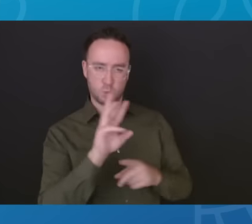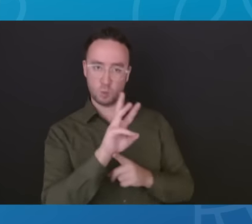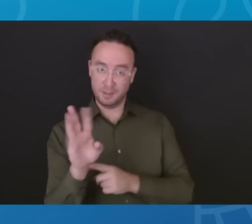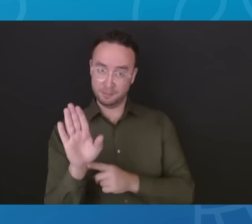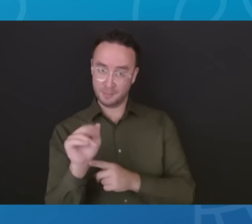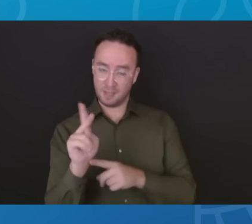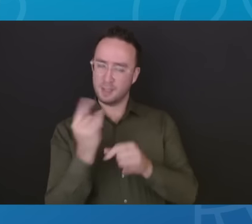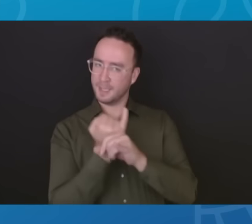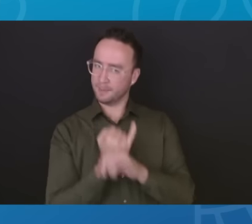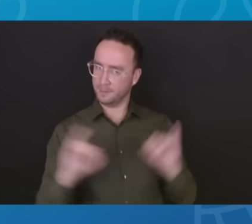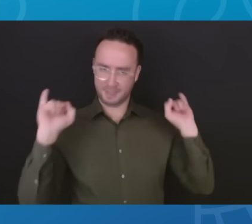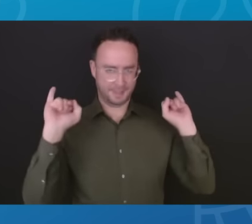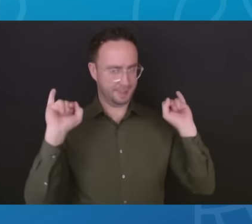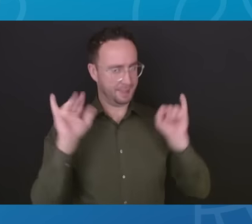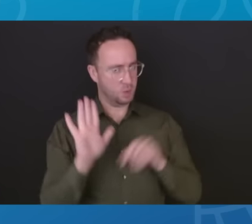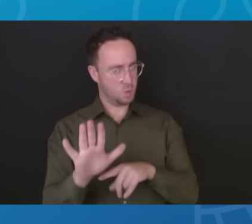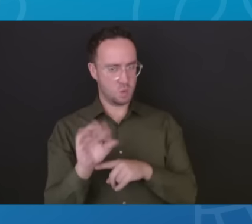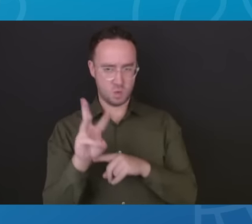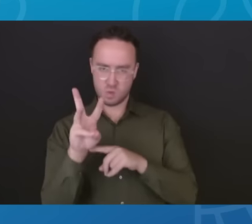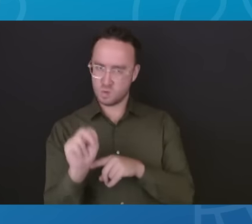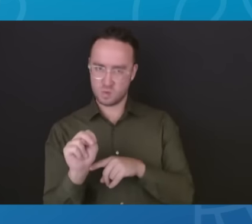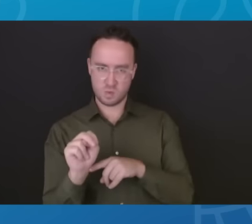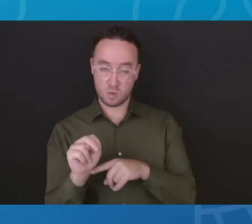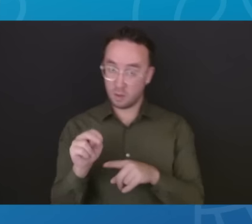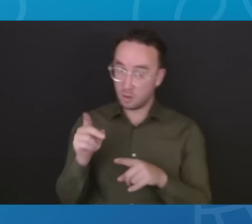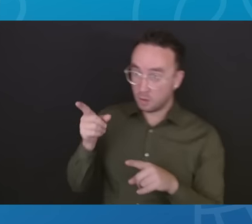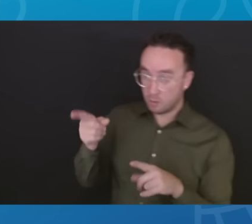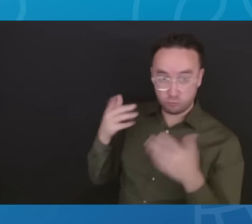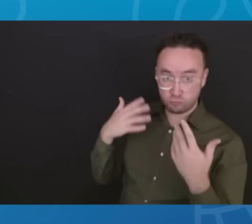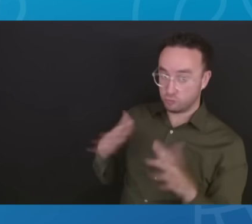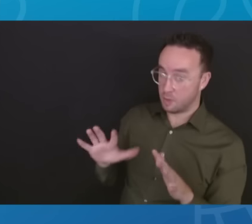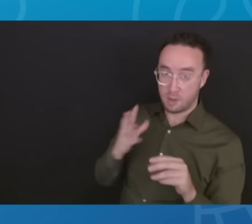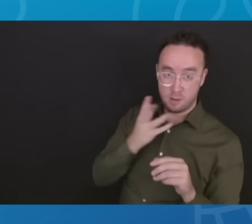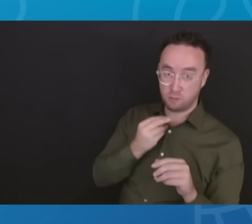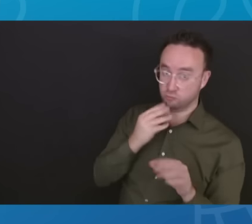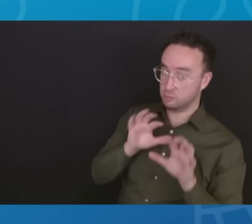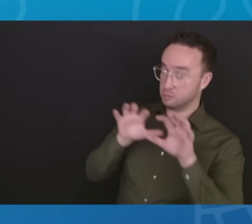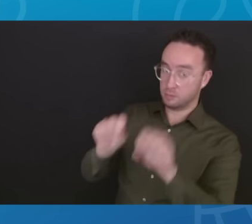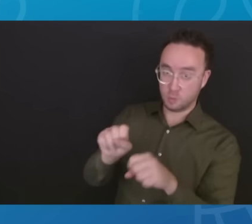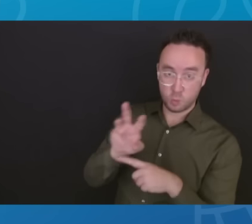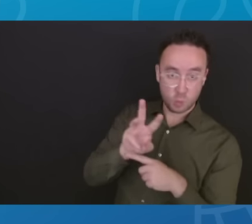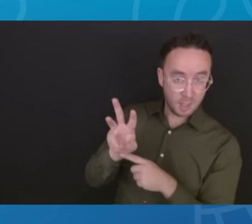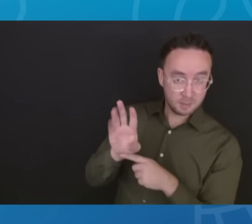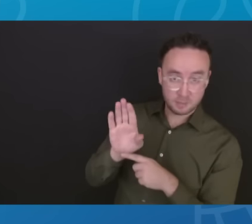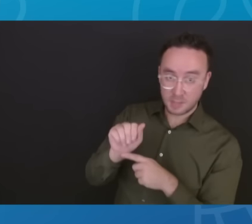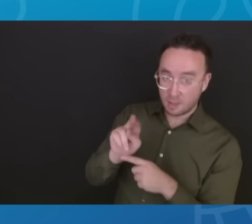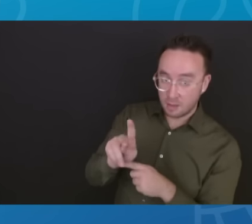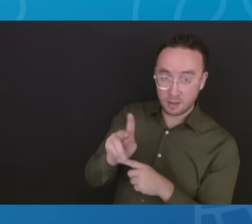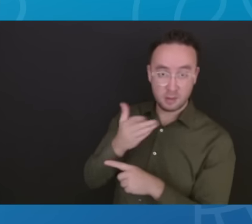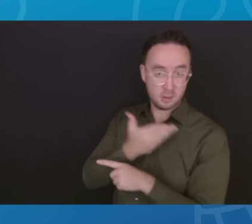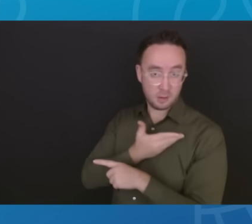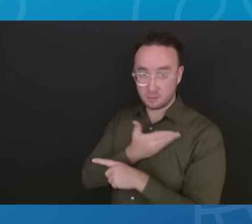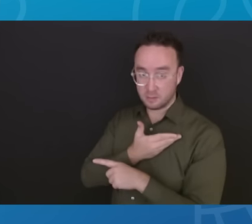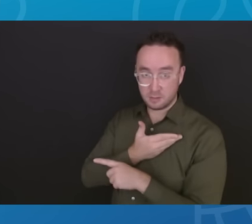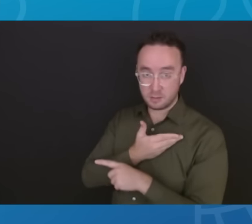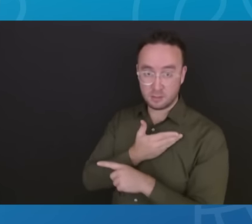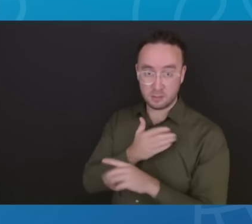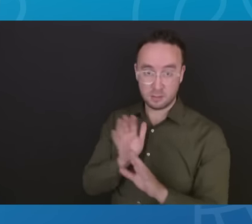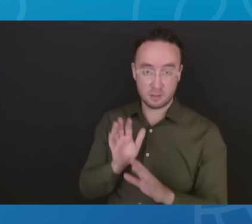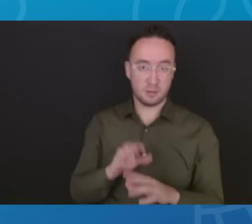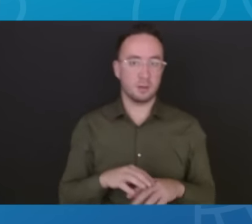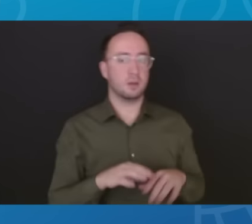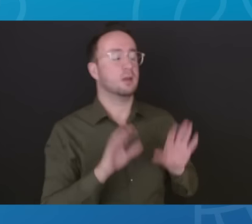it to be ultimately its own independent Palestinian state occupied by Israel, not occupied by Israel or anybody else. No, then, we want to see it governed by Palestinians. And